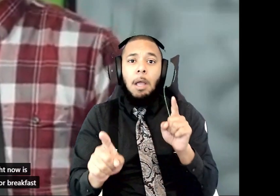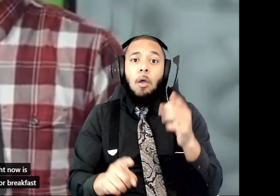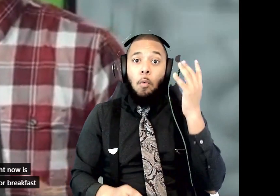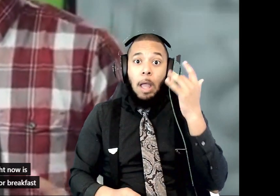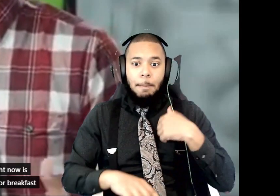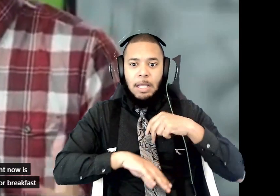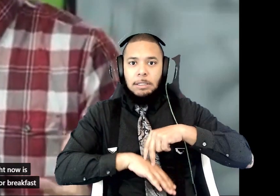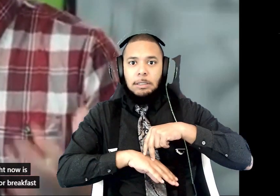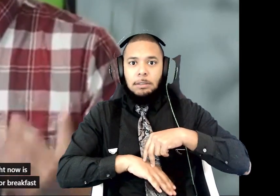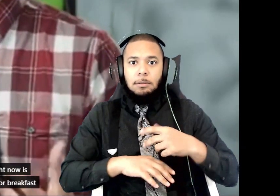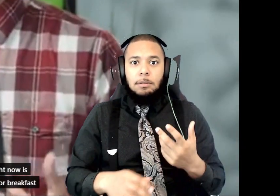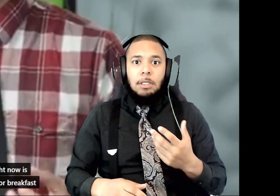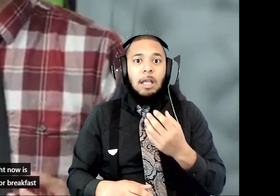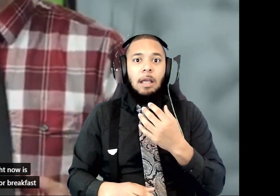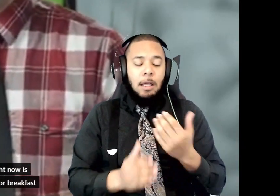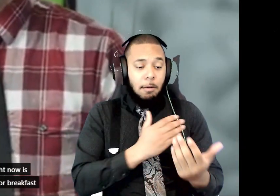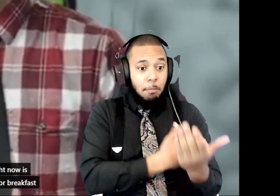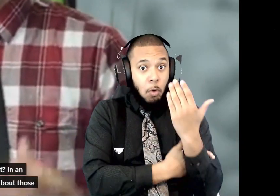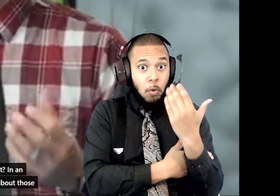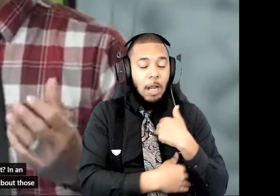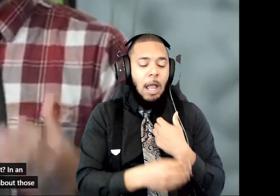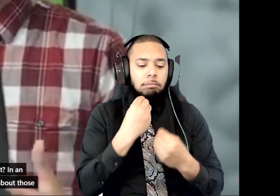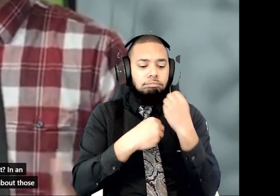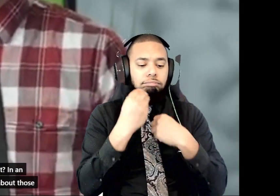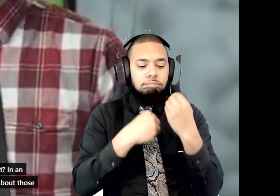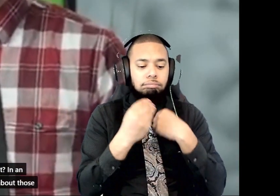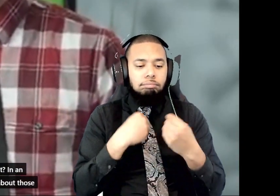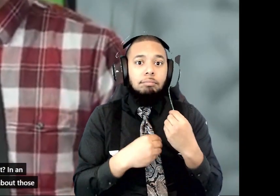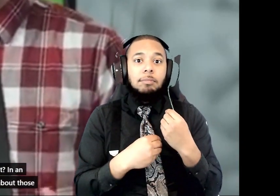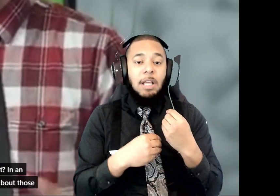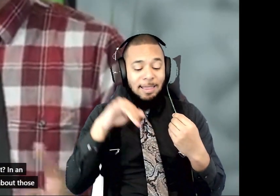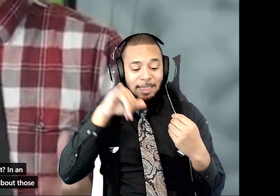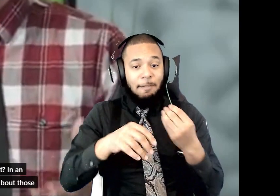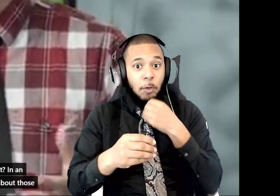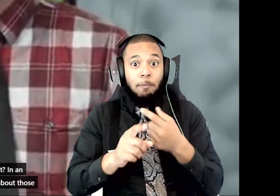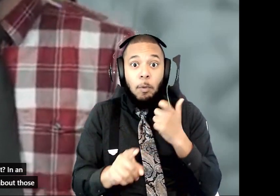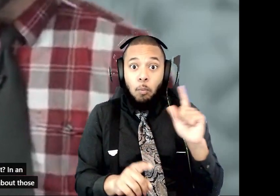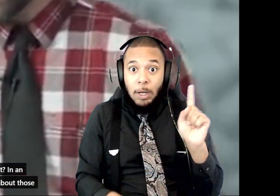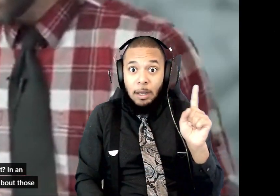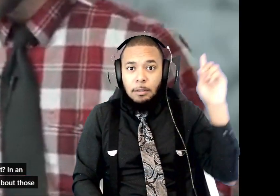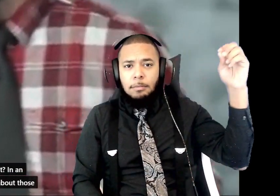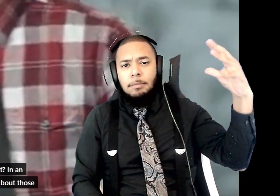here right now is because the food that I ate for breakfast came from the sun, right? In an